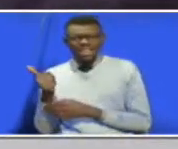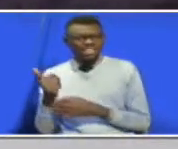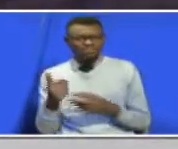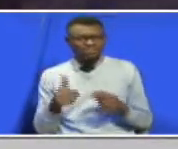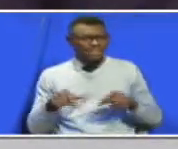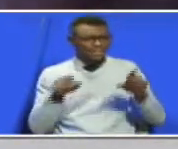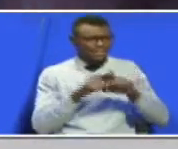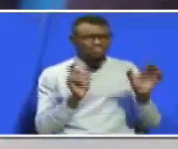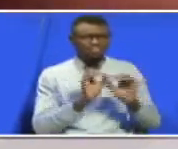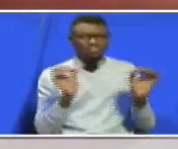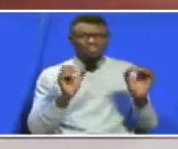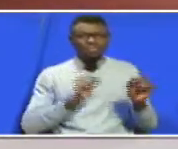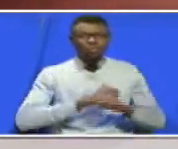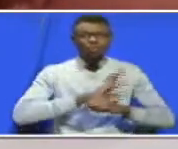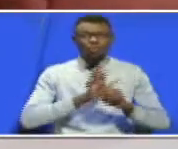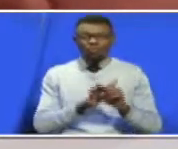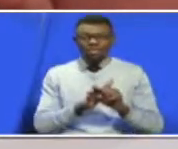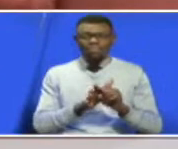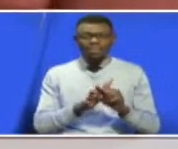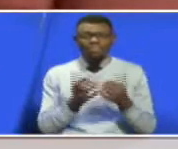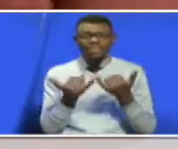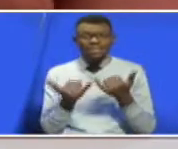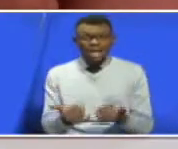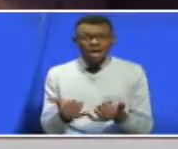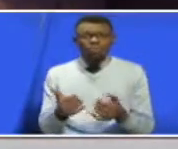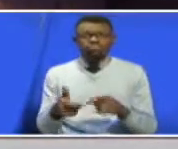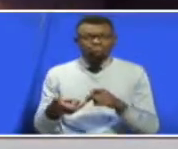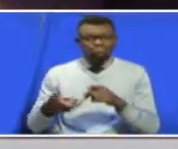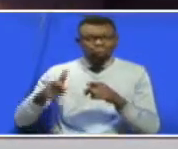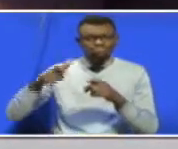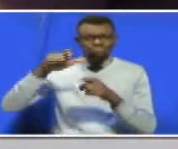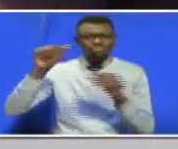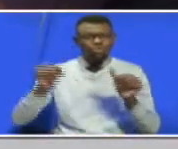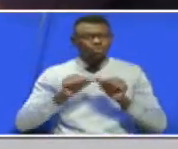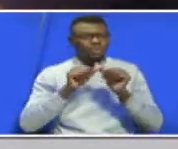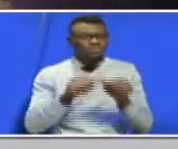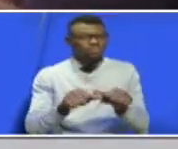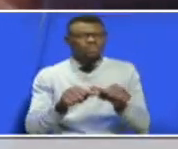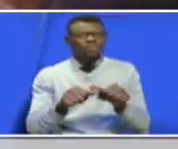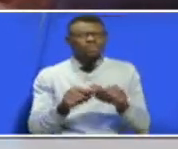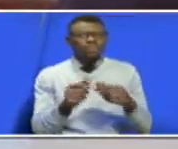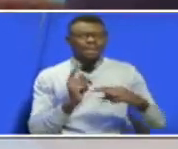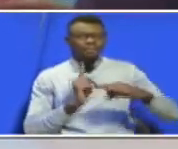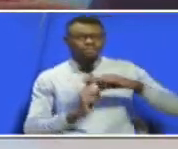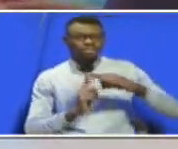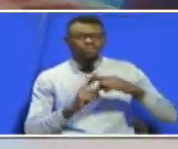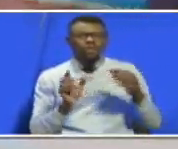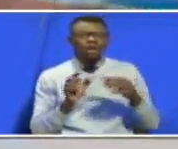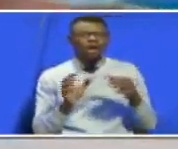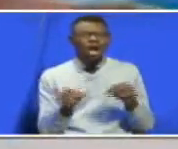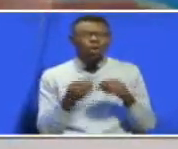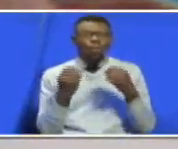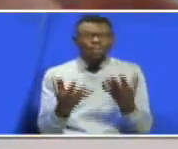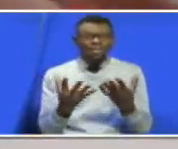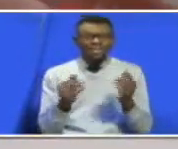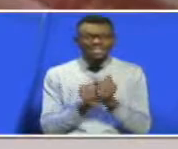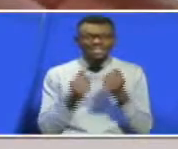variant. COVID-19 cases in the country has been on an upward trajectory, with the positivity rate now standing